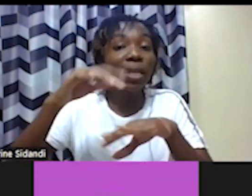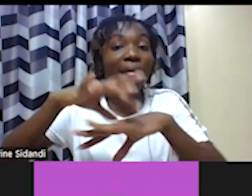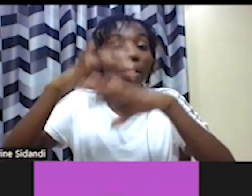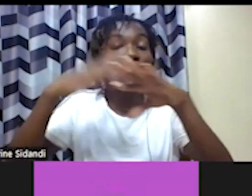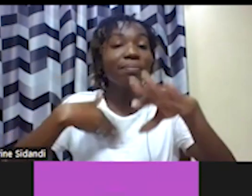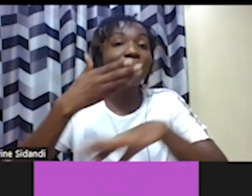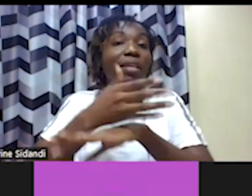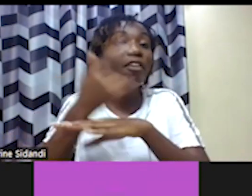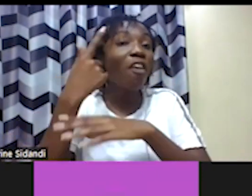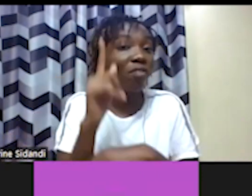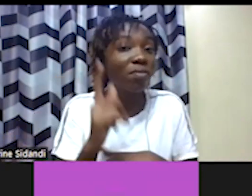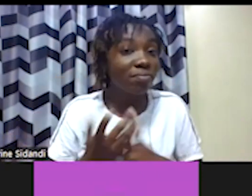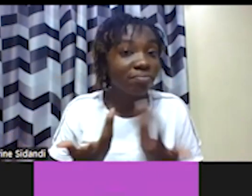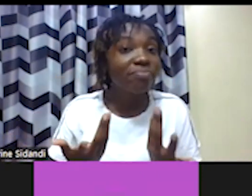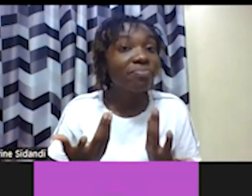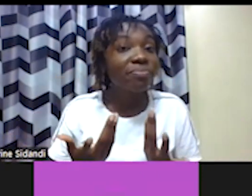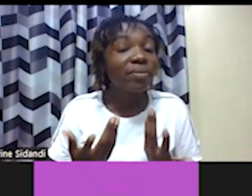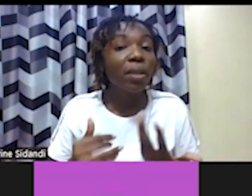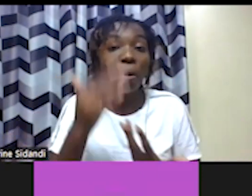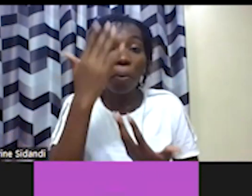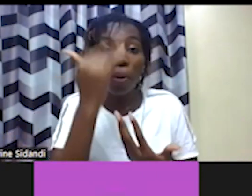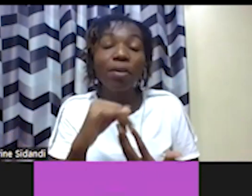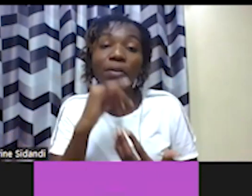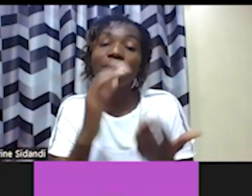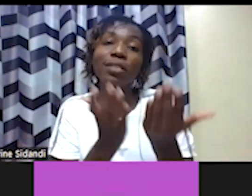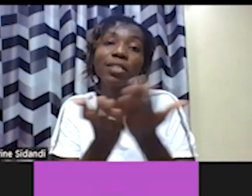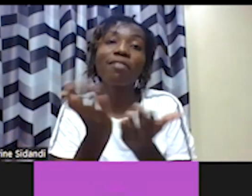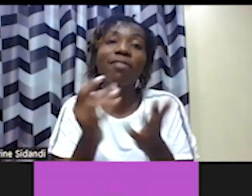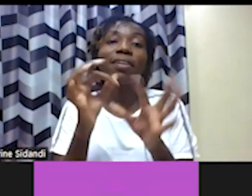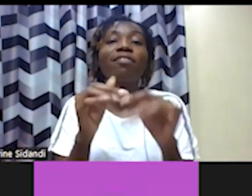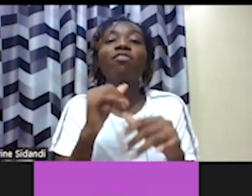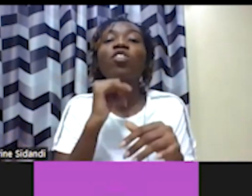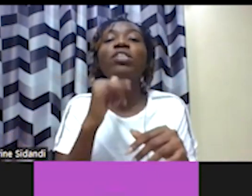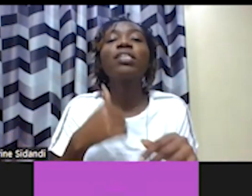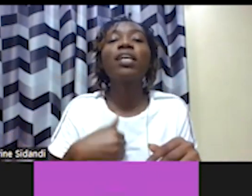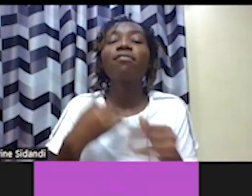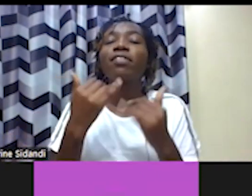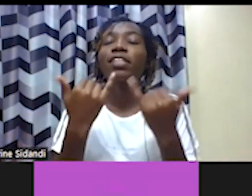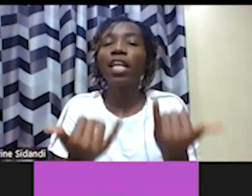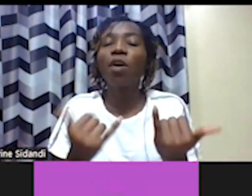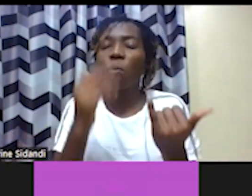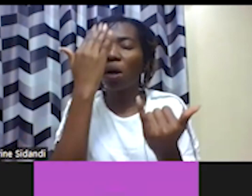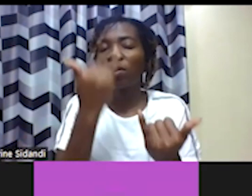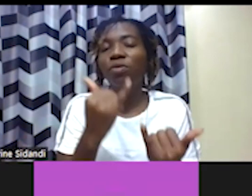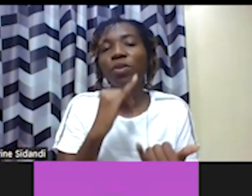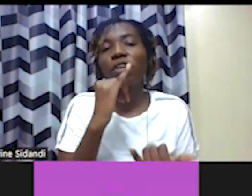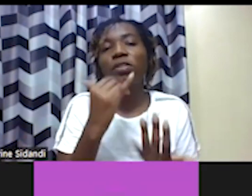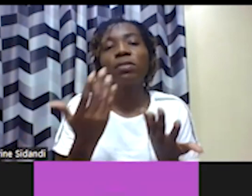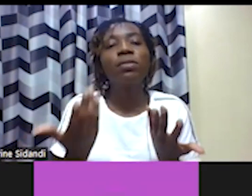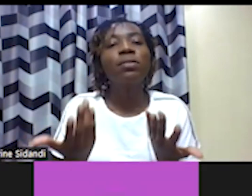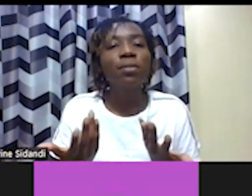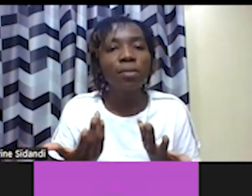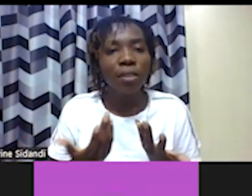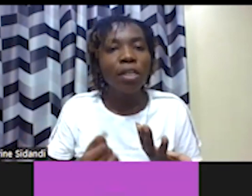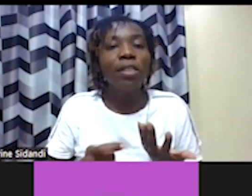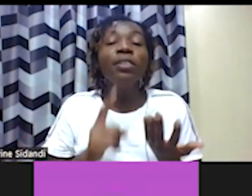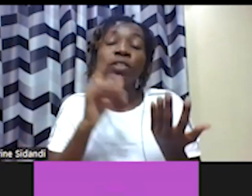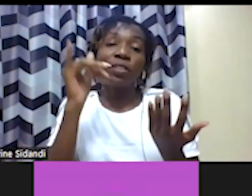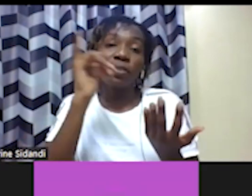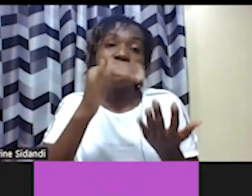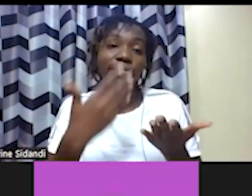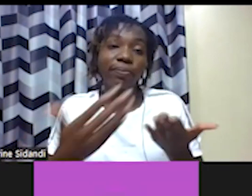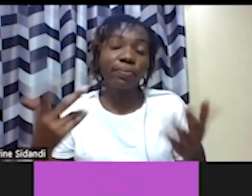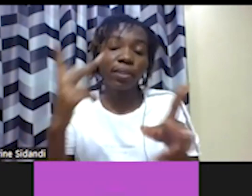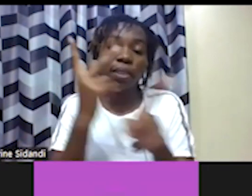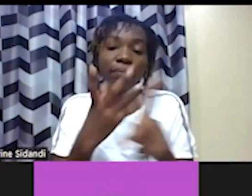for? Why should I not serve? If I don't help now, why not? So these are the things which keep me